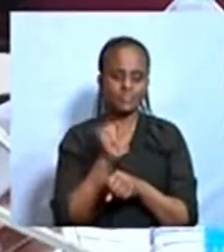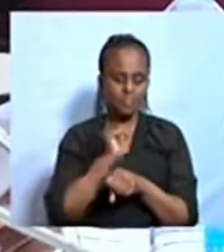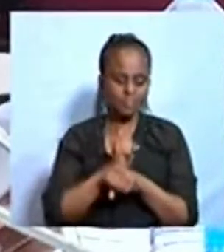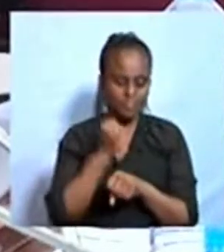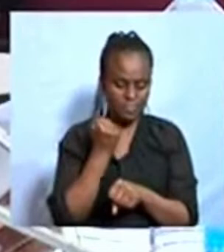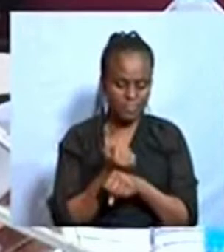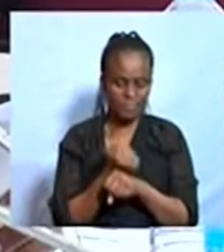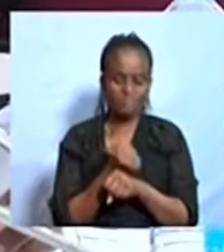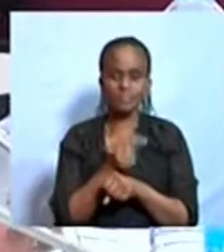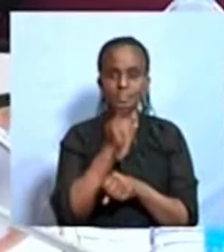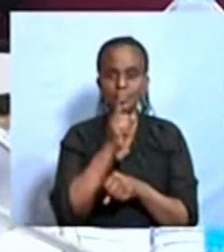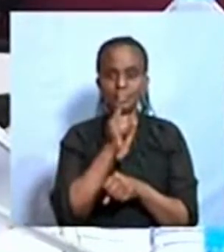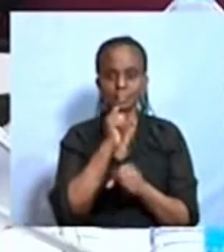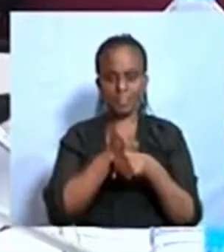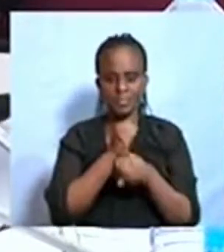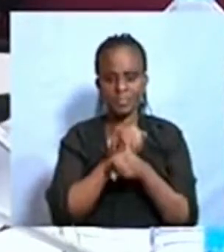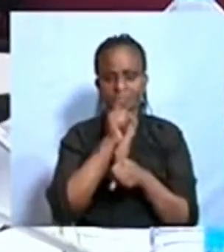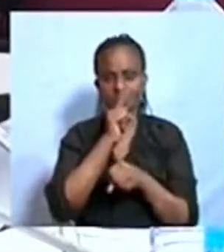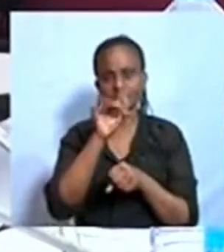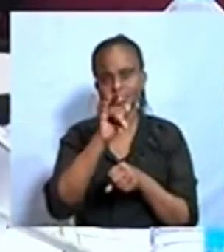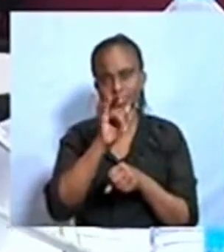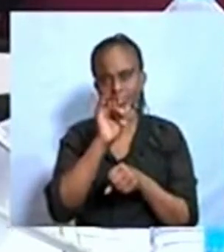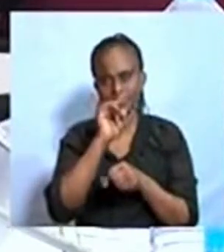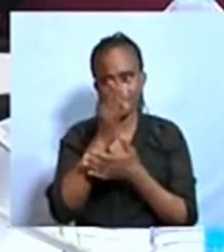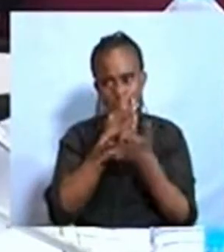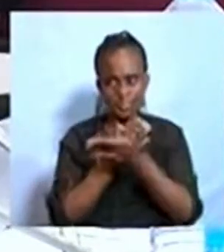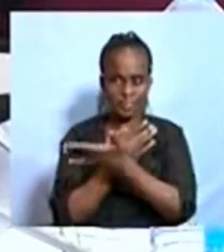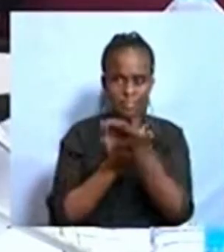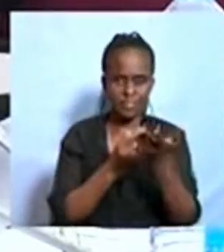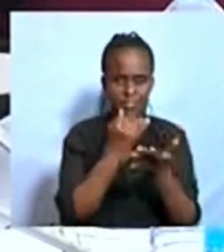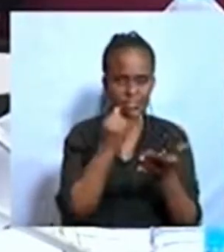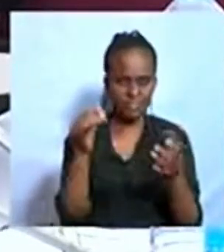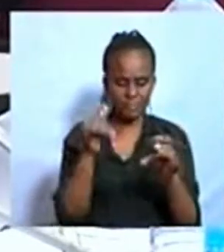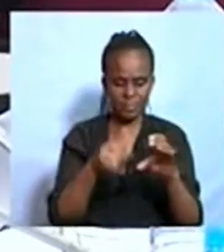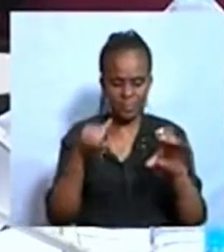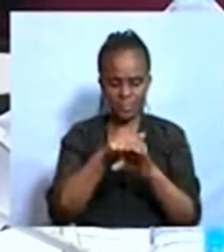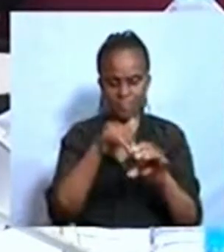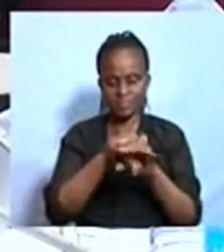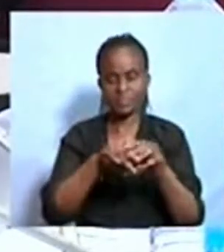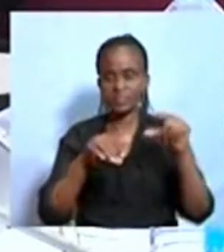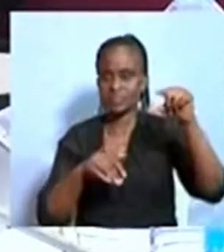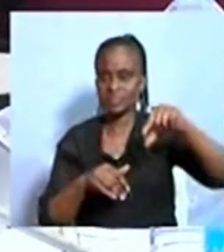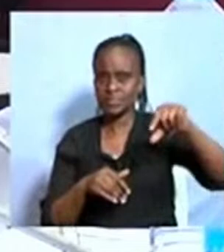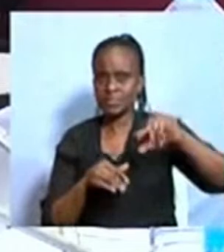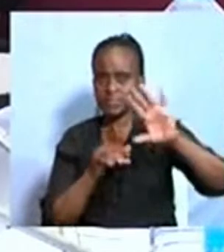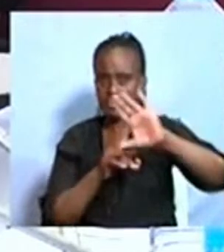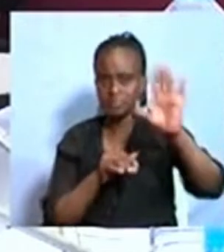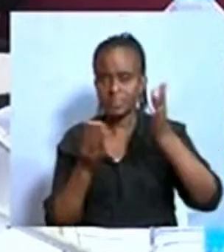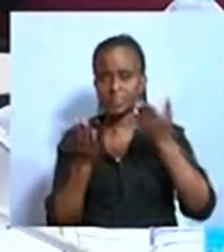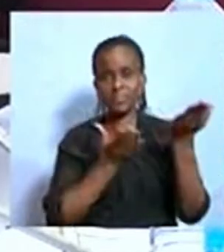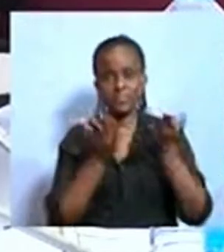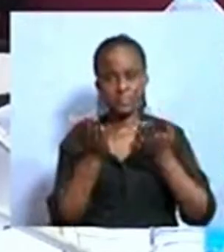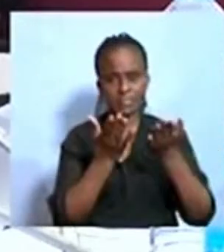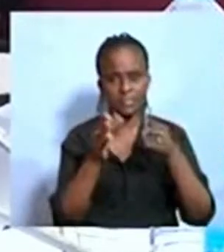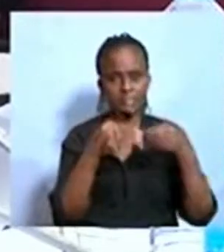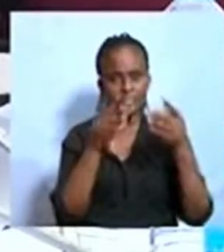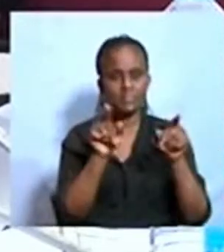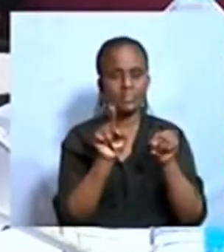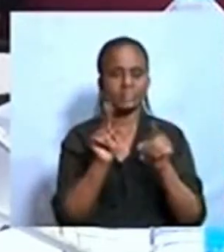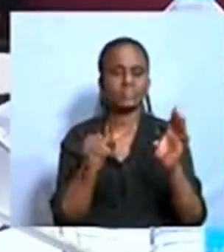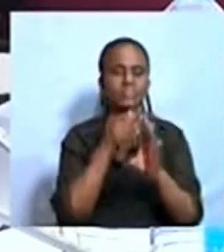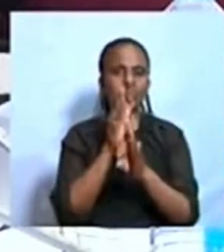categorical to ensure that some of these issues, including the quality of services being delivered, is to